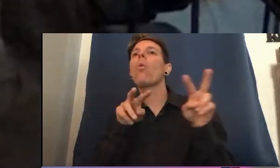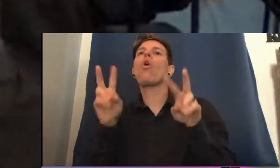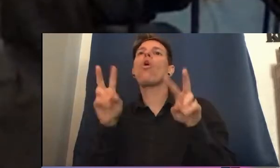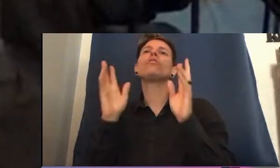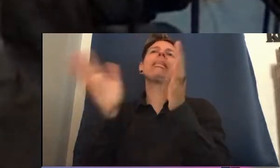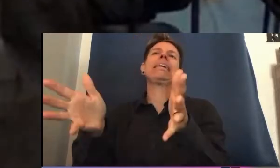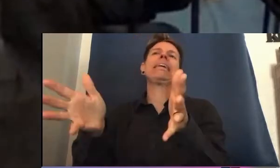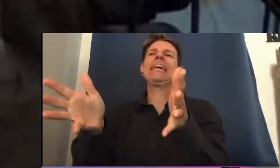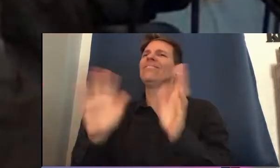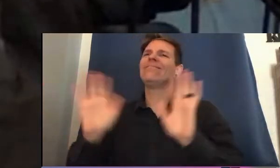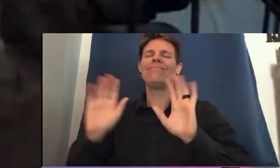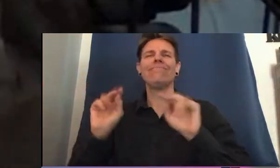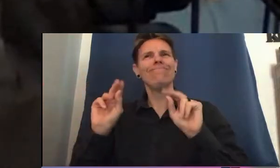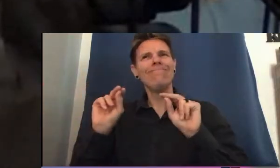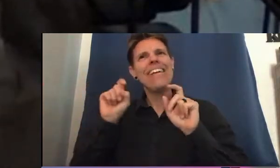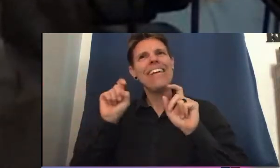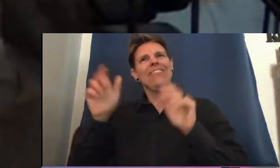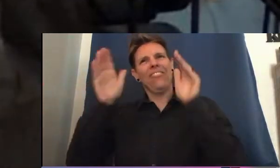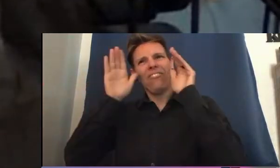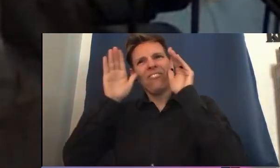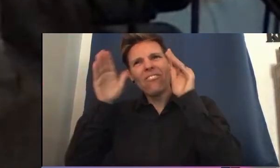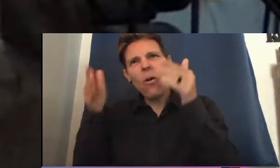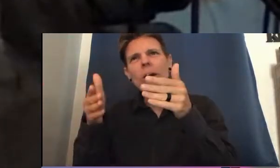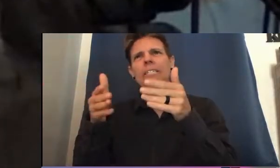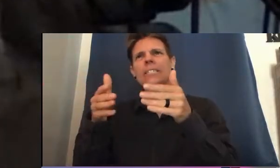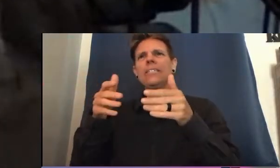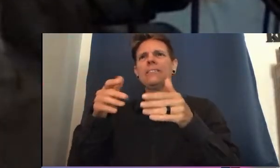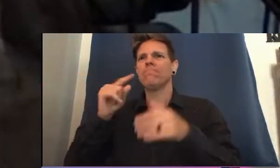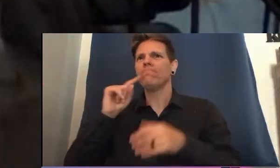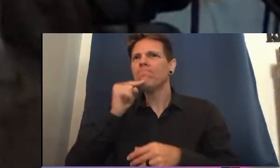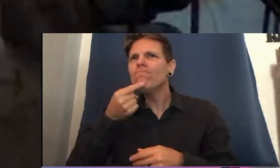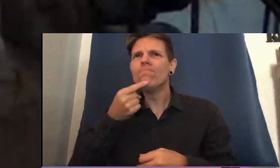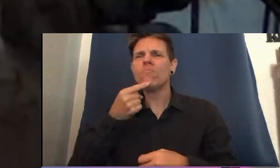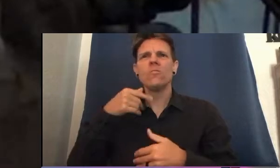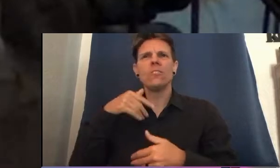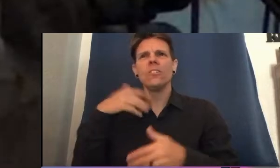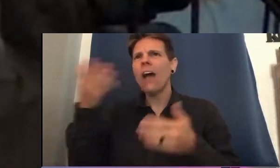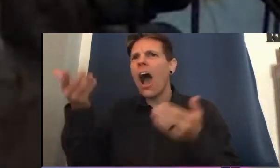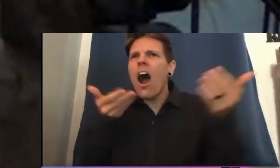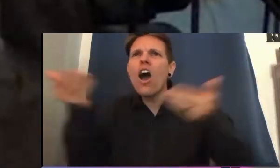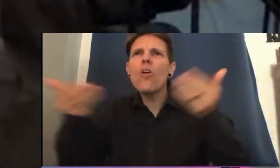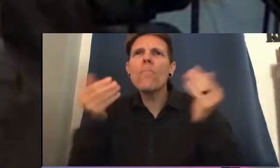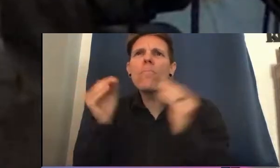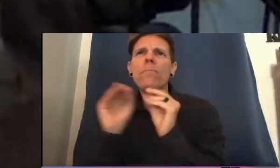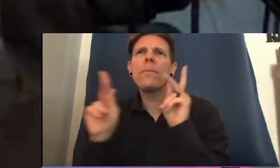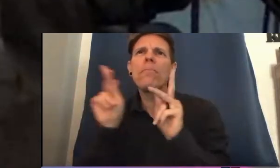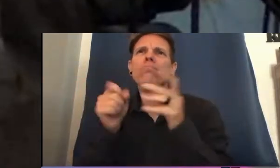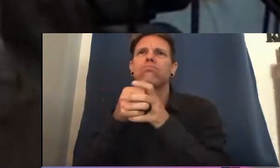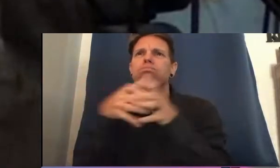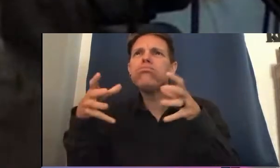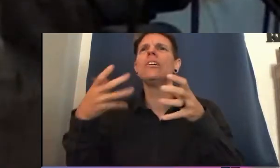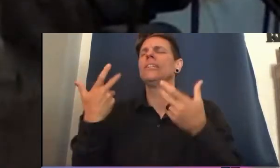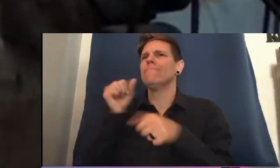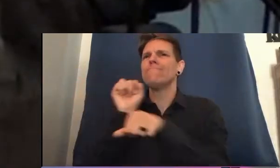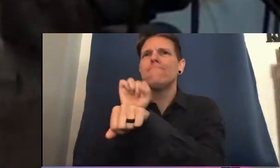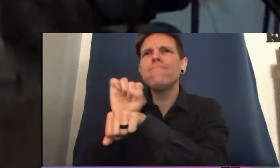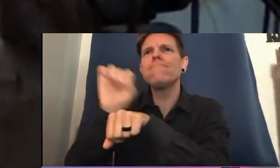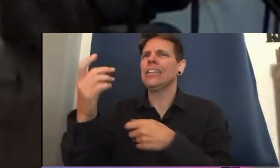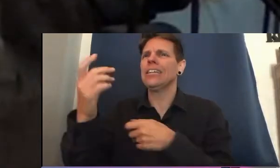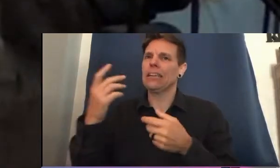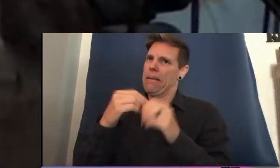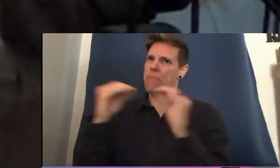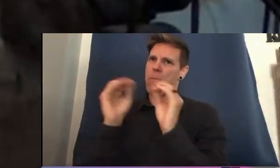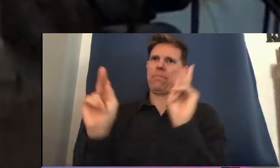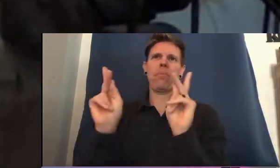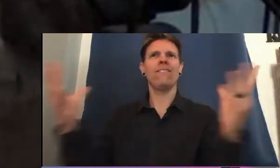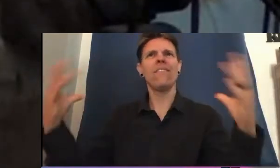invite all board members, as well as our team at Public Health, to participate in a NAMI walk, which is